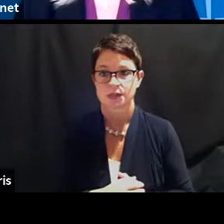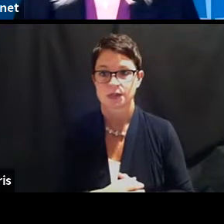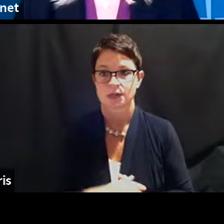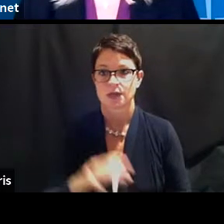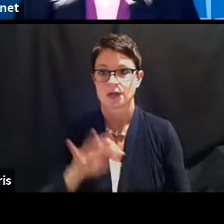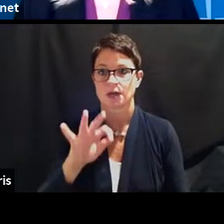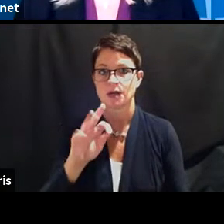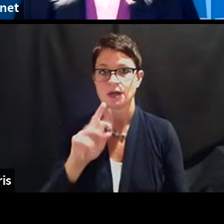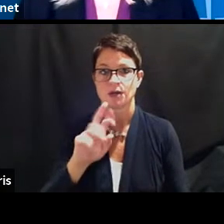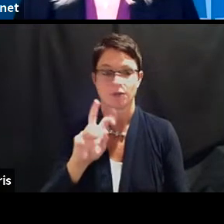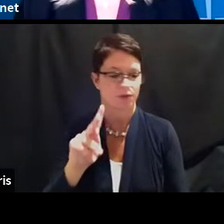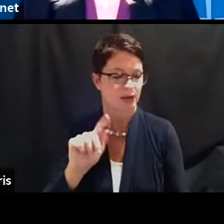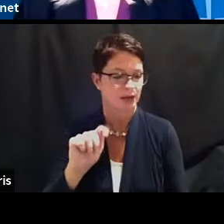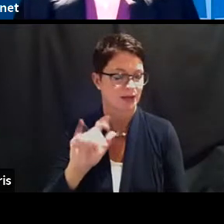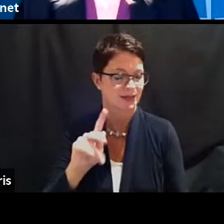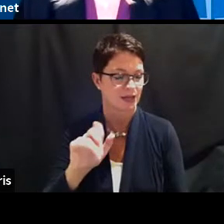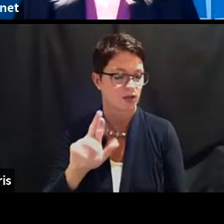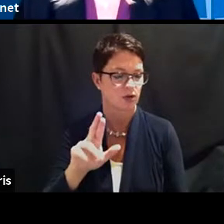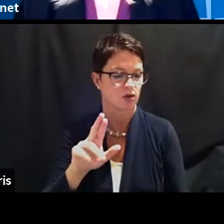Frank Taylor, do we have Frank?